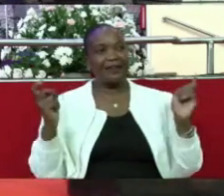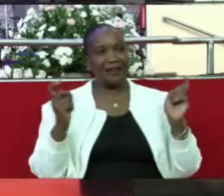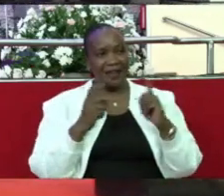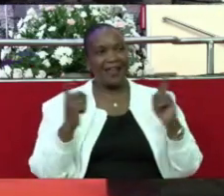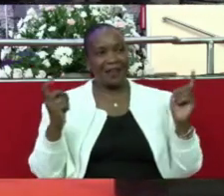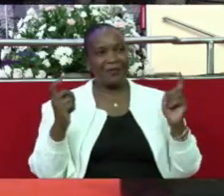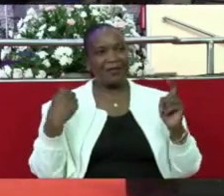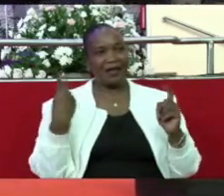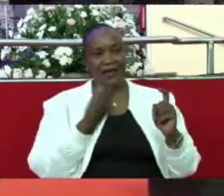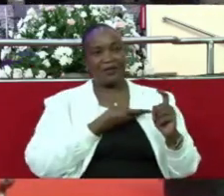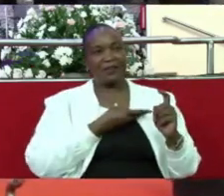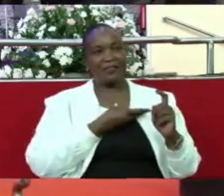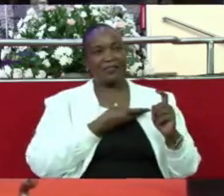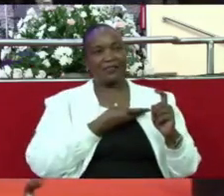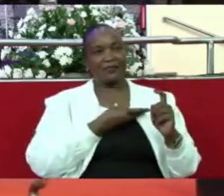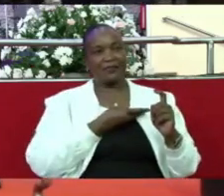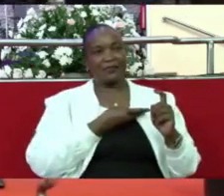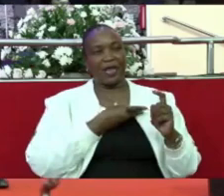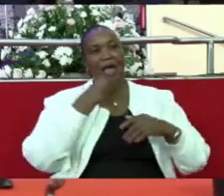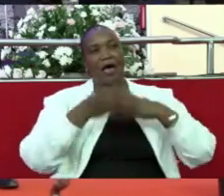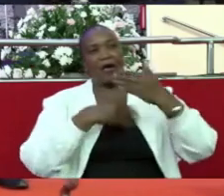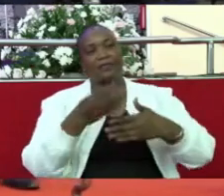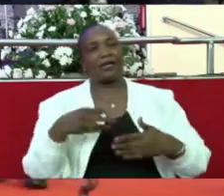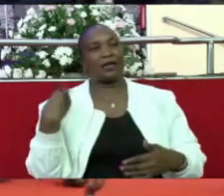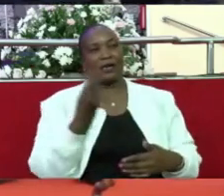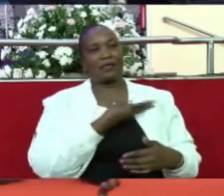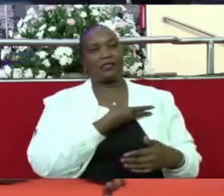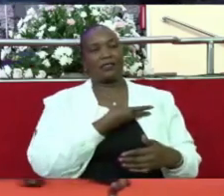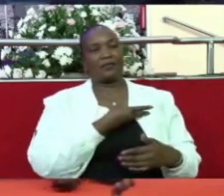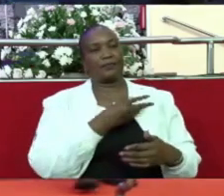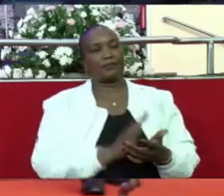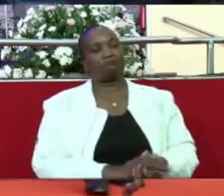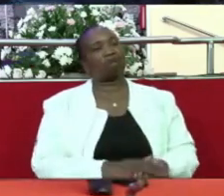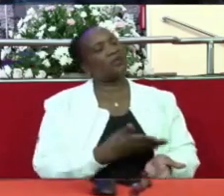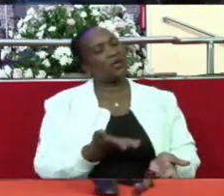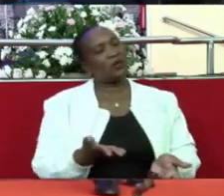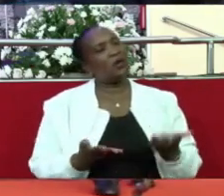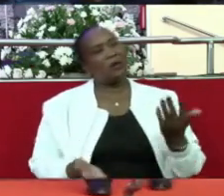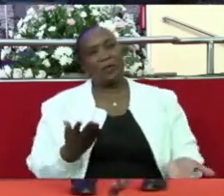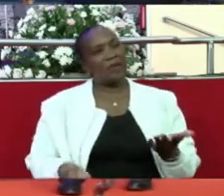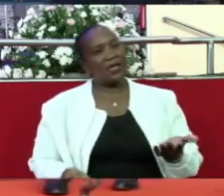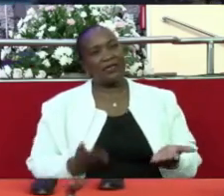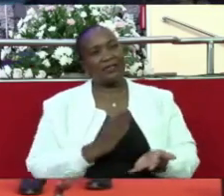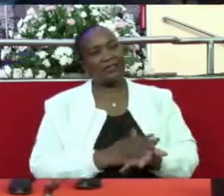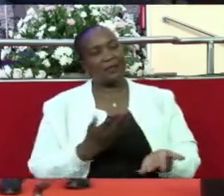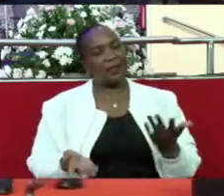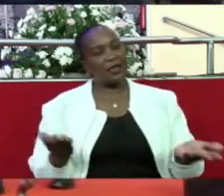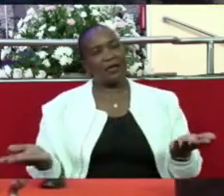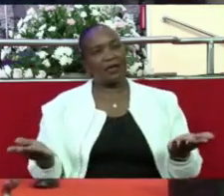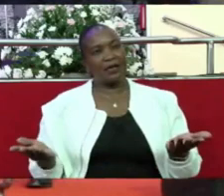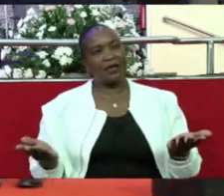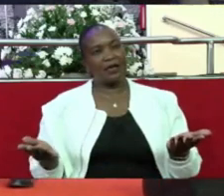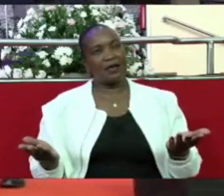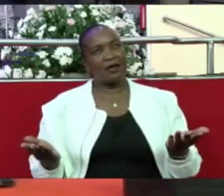be hiding somewhere. You have no courage to face tomorrow. But I want to speak to you and tell